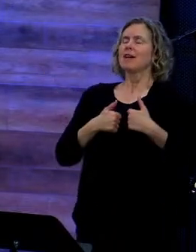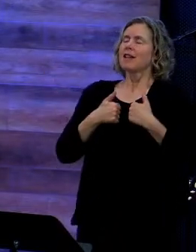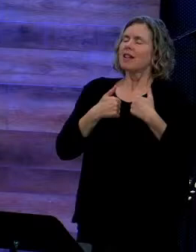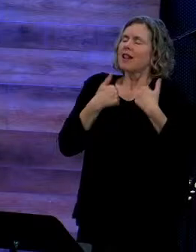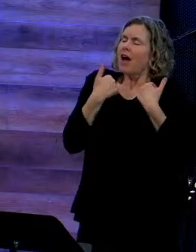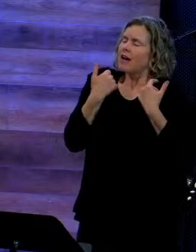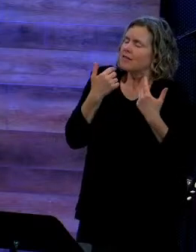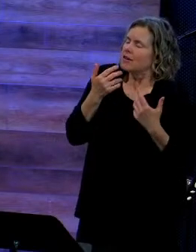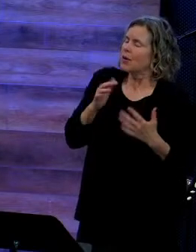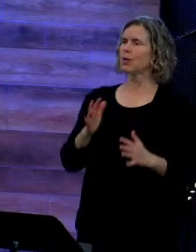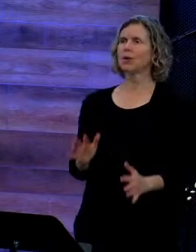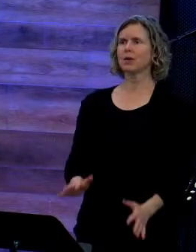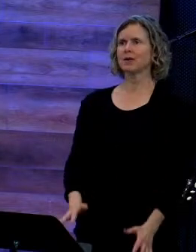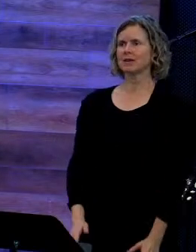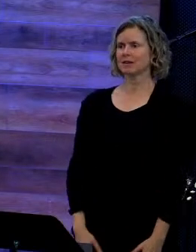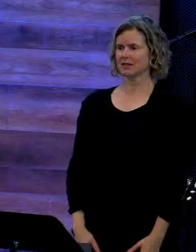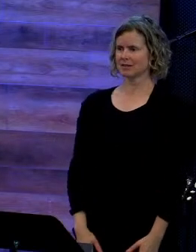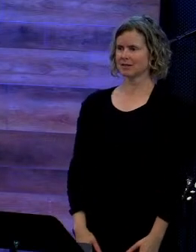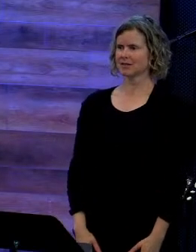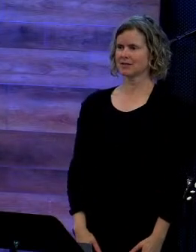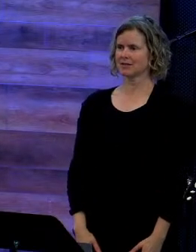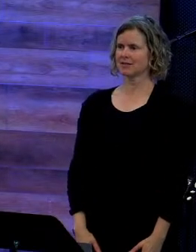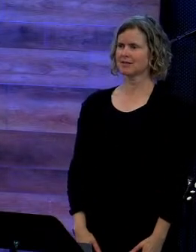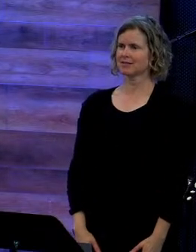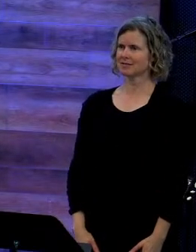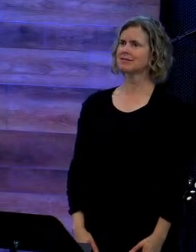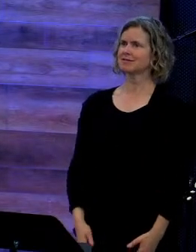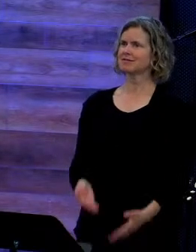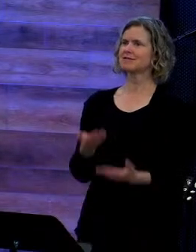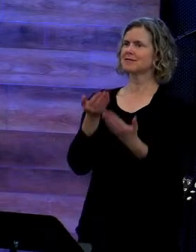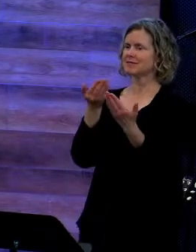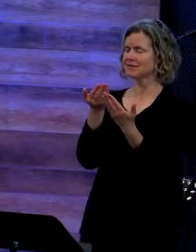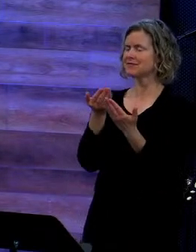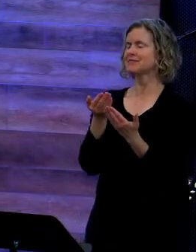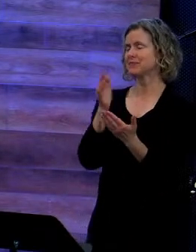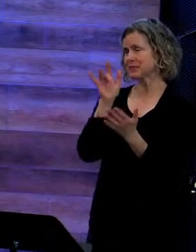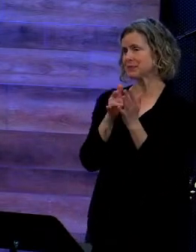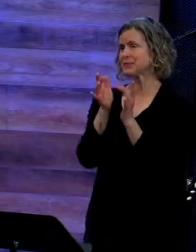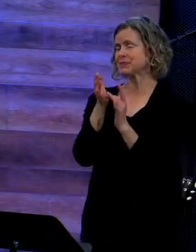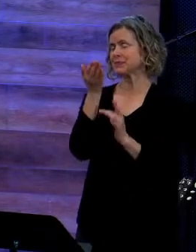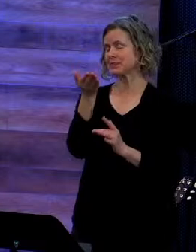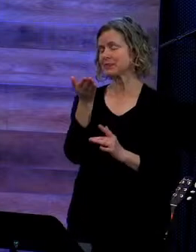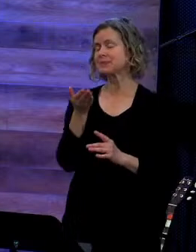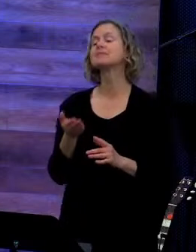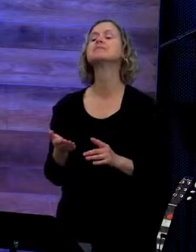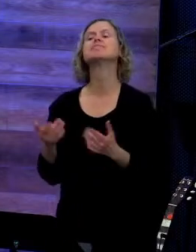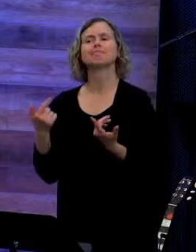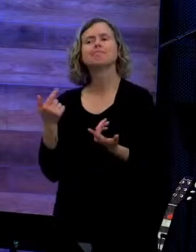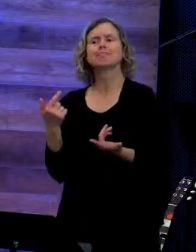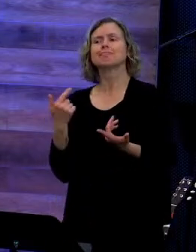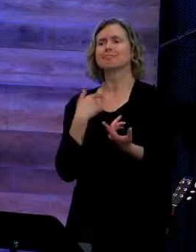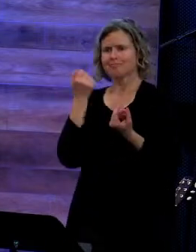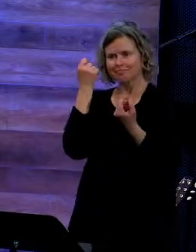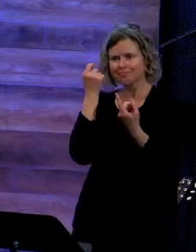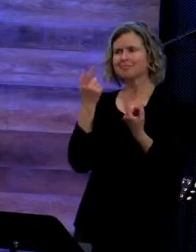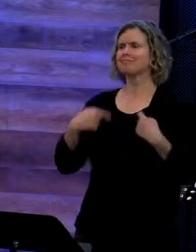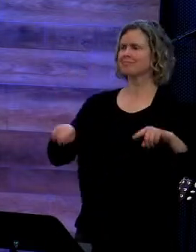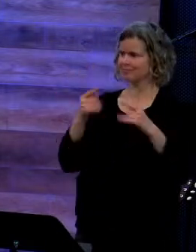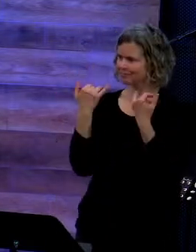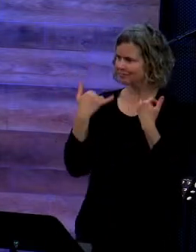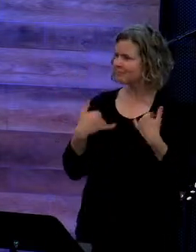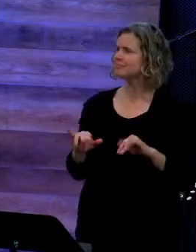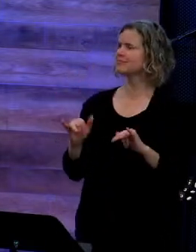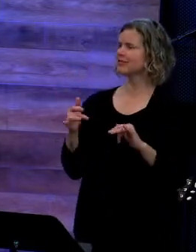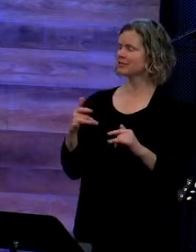a practical level, because our to-do lists are still waiting, right? There's still things to do, and we need help with this cycle of